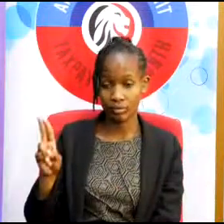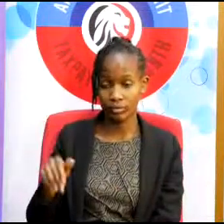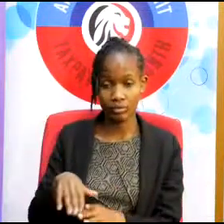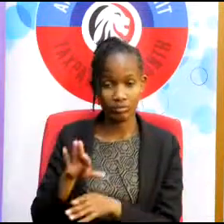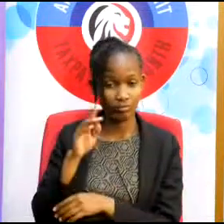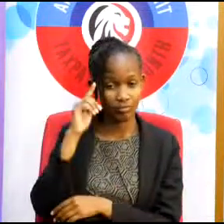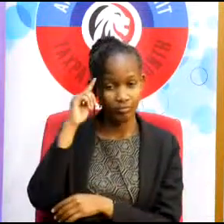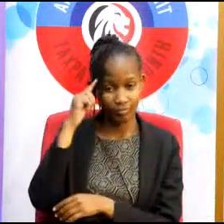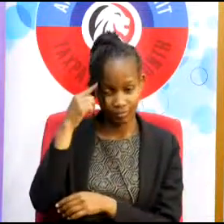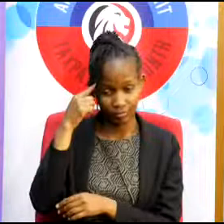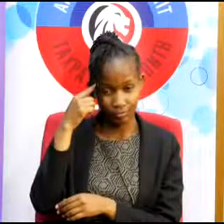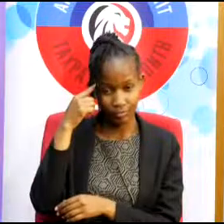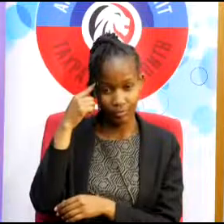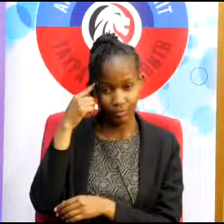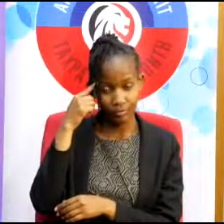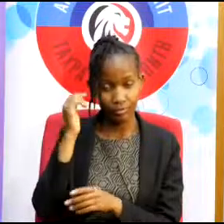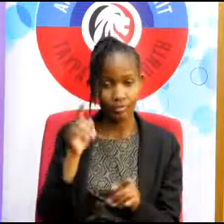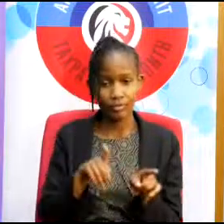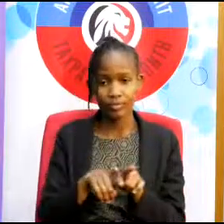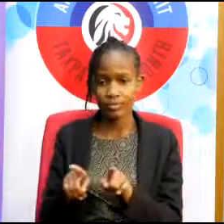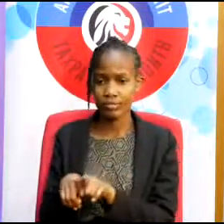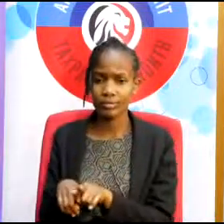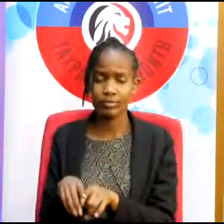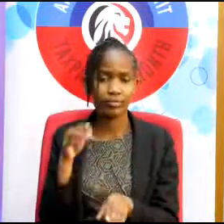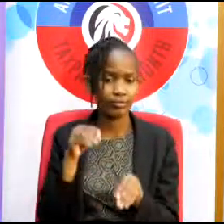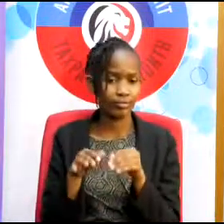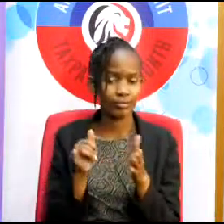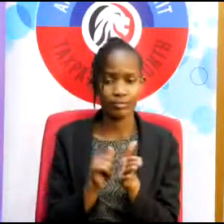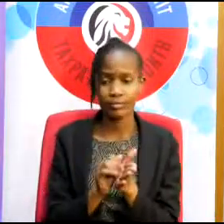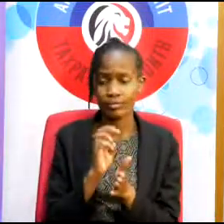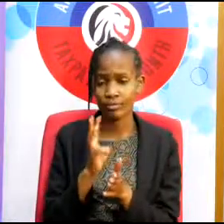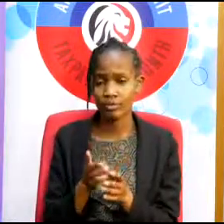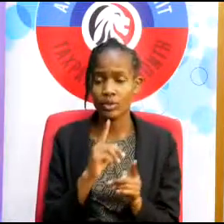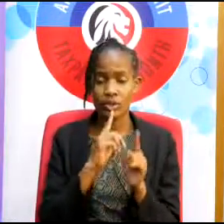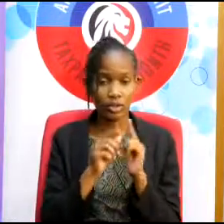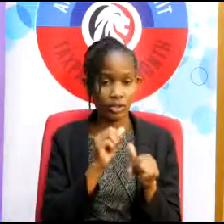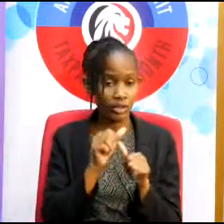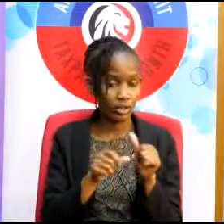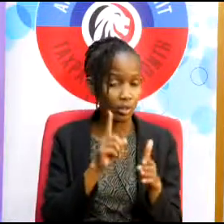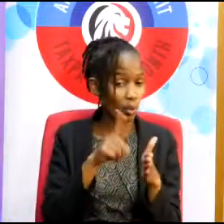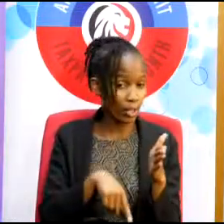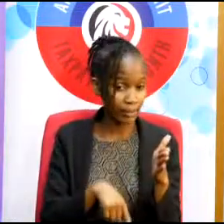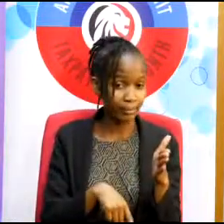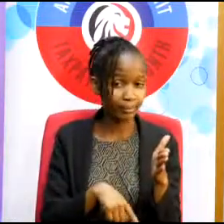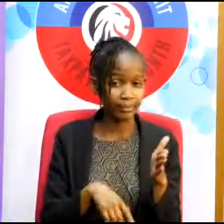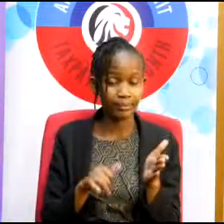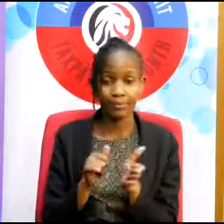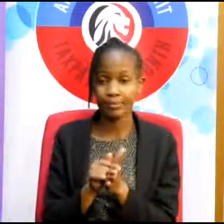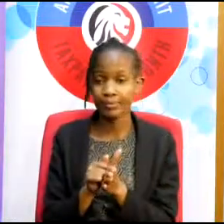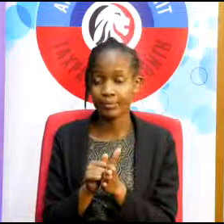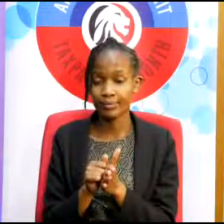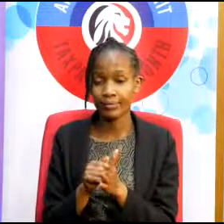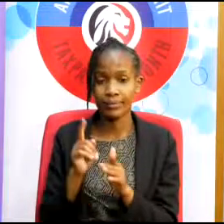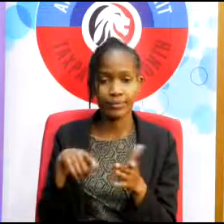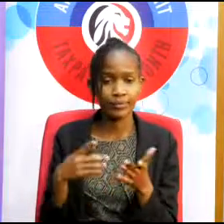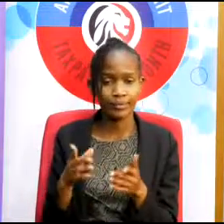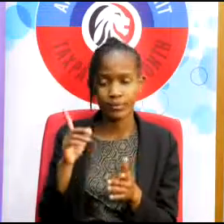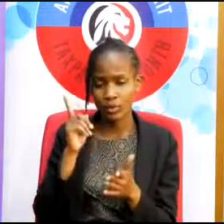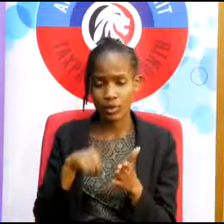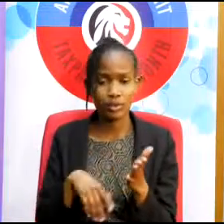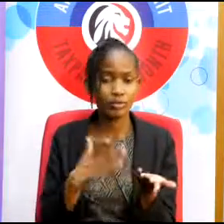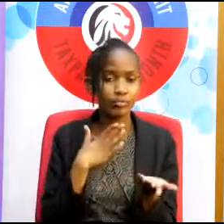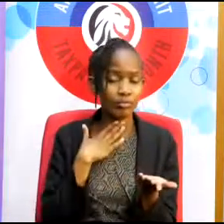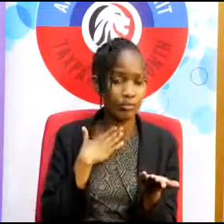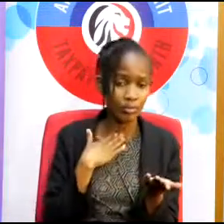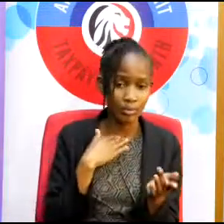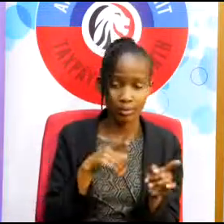thoughts. They've also demonstrated something that we don't talk about. What is the makeup? What is the design,